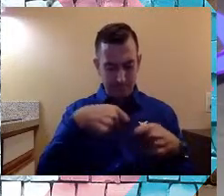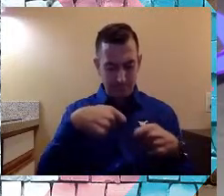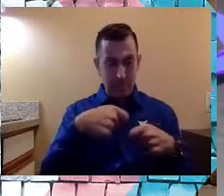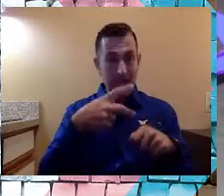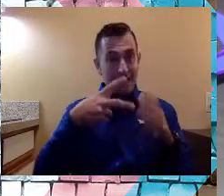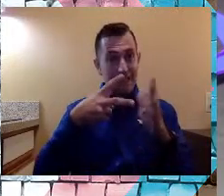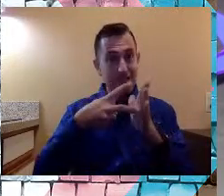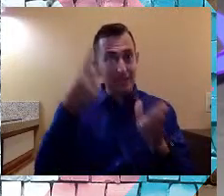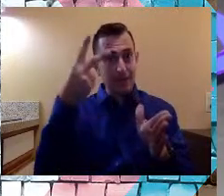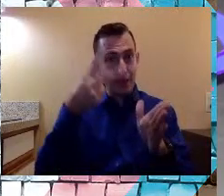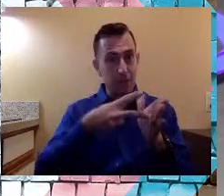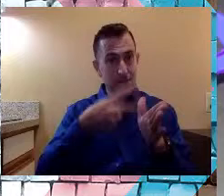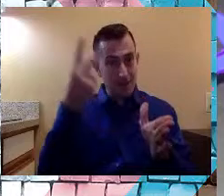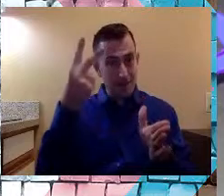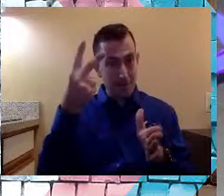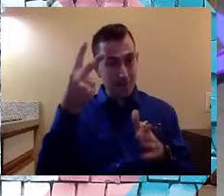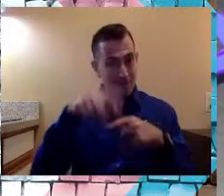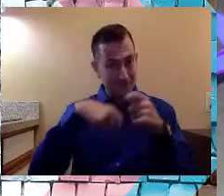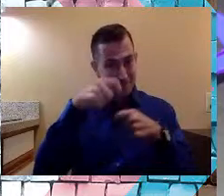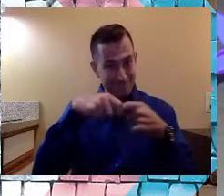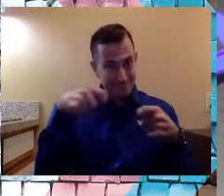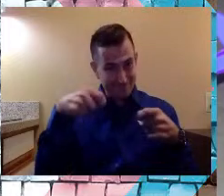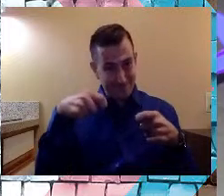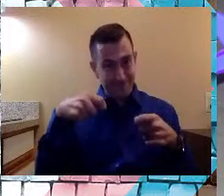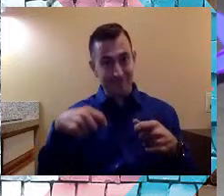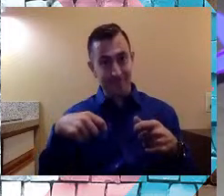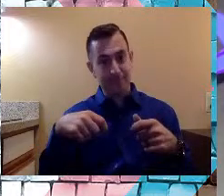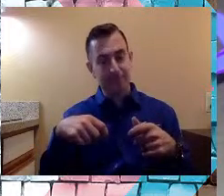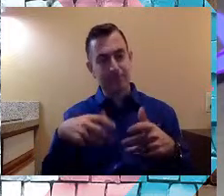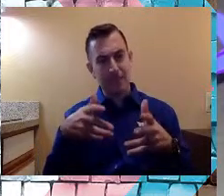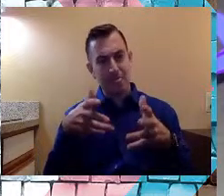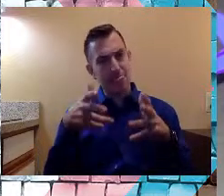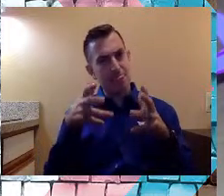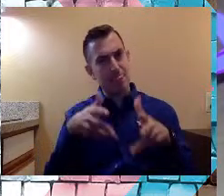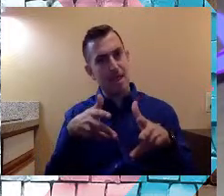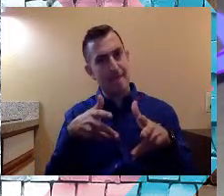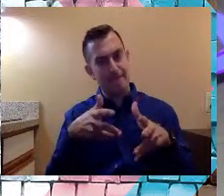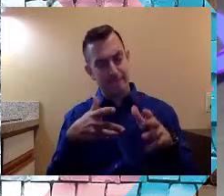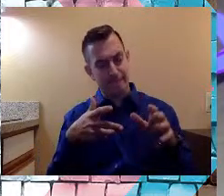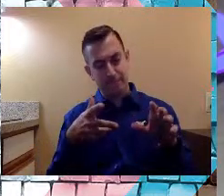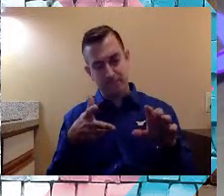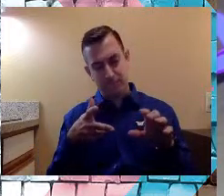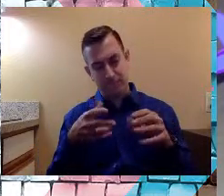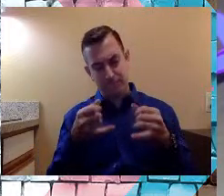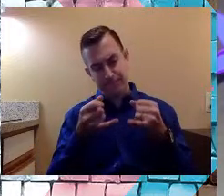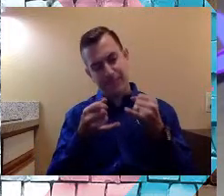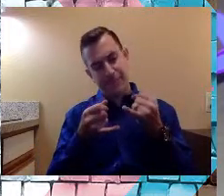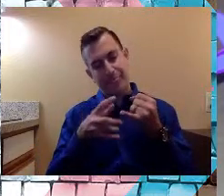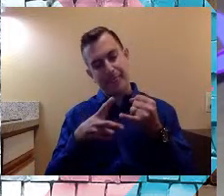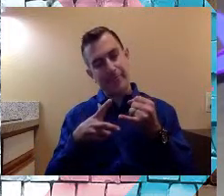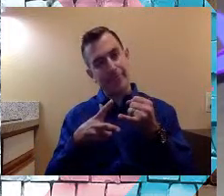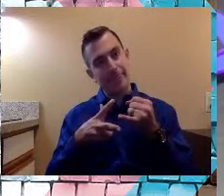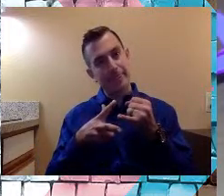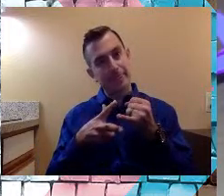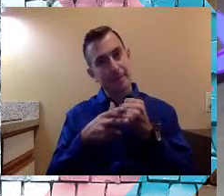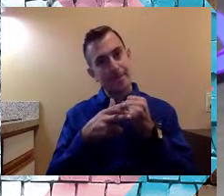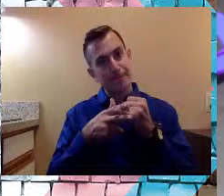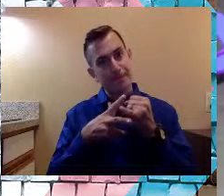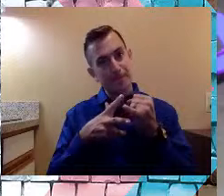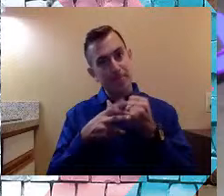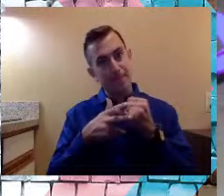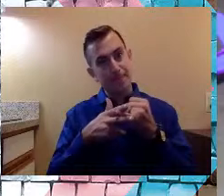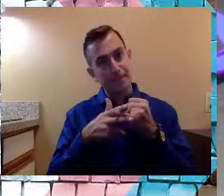and that's 2. And then that excess, you can chop it off, chop that